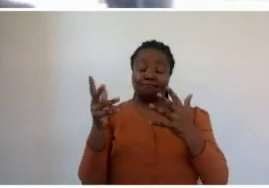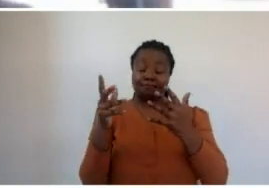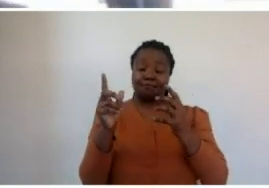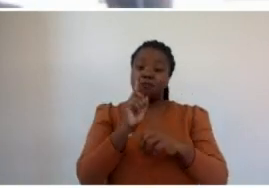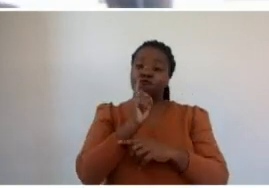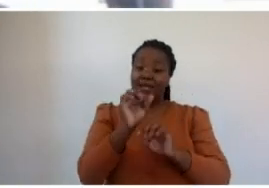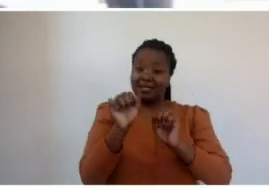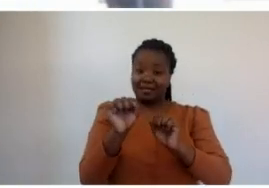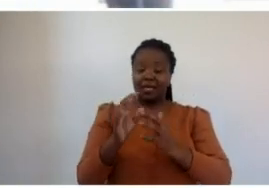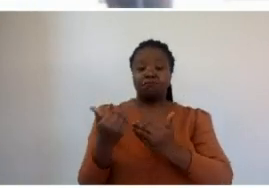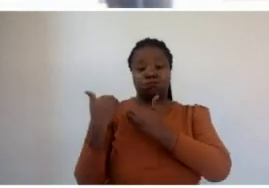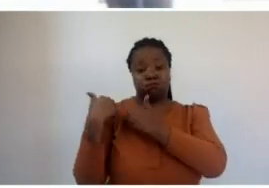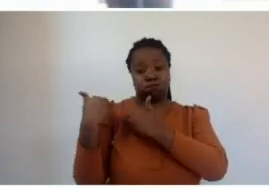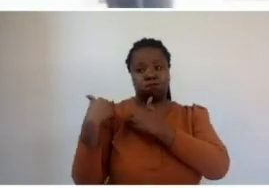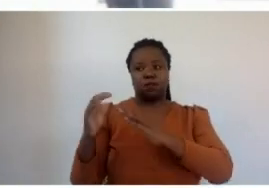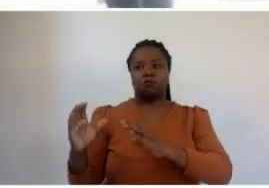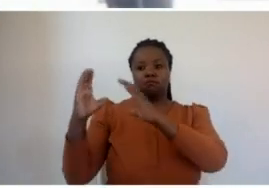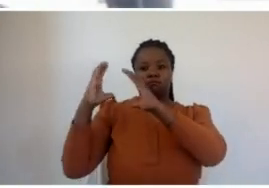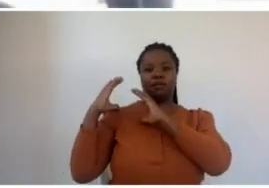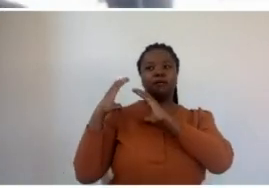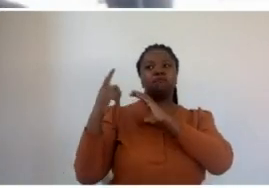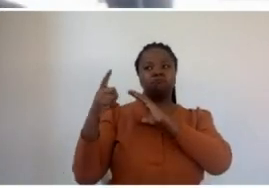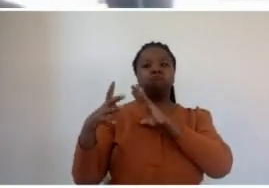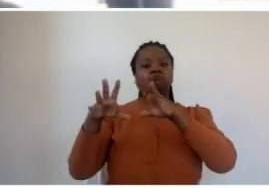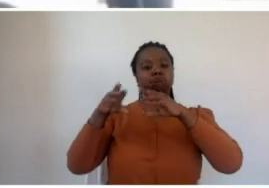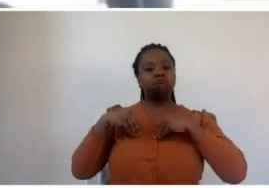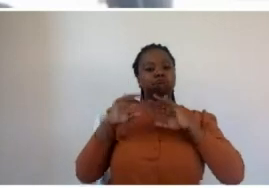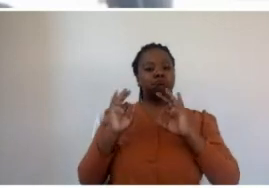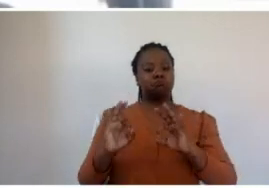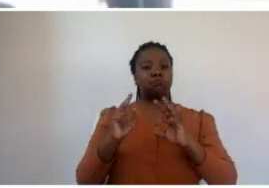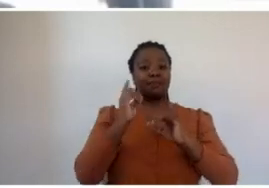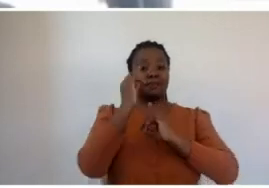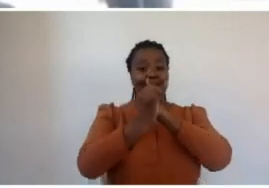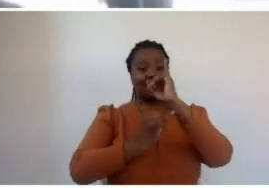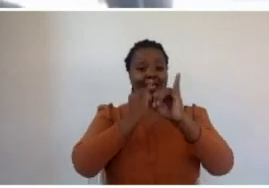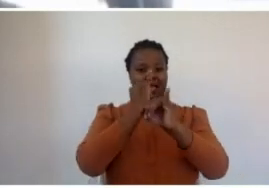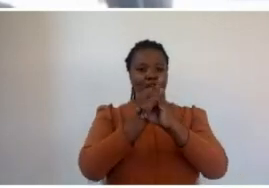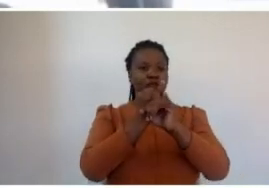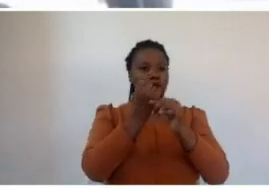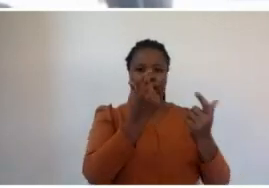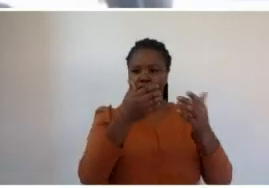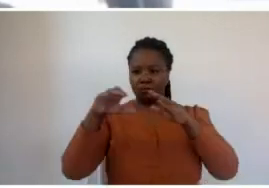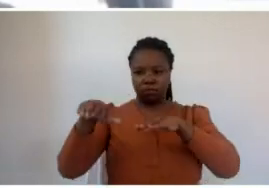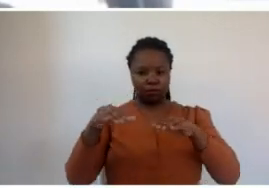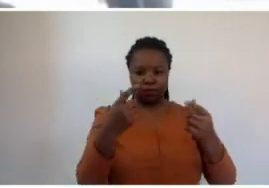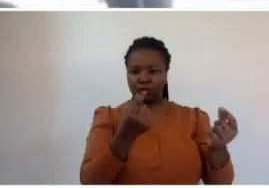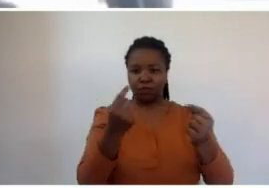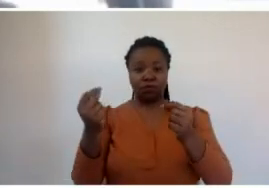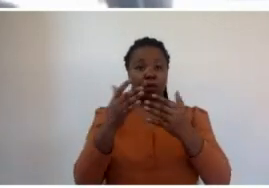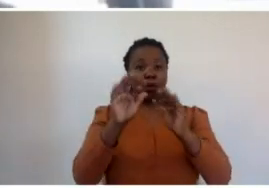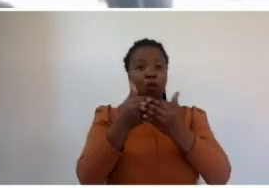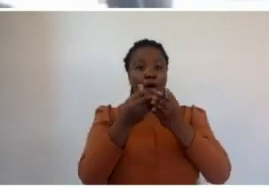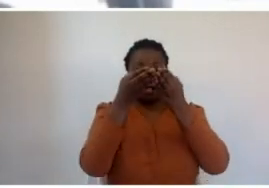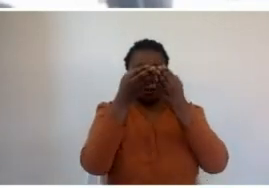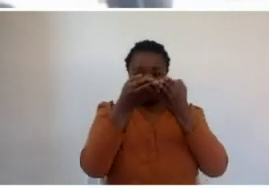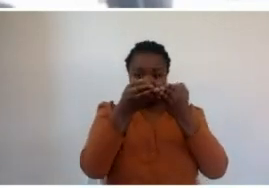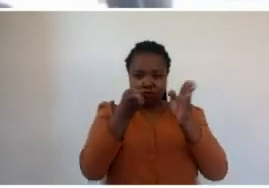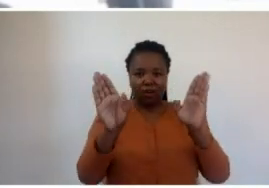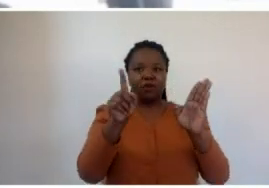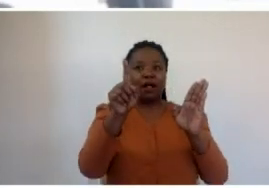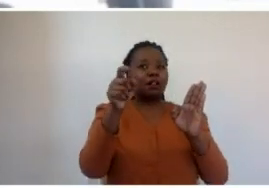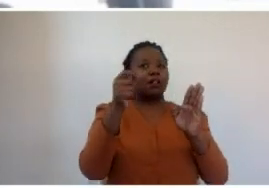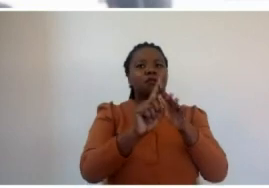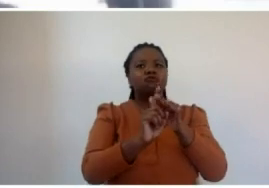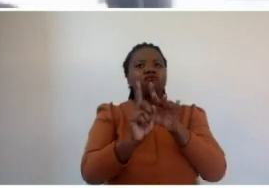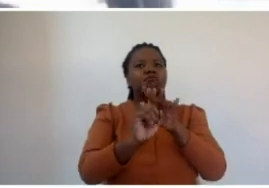those were the international responses to the general question of refugees 2 years ago. And in December last year, we